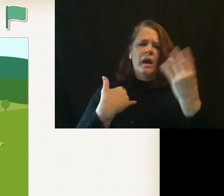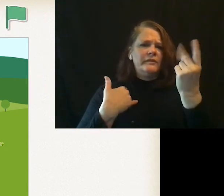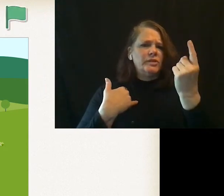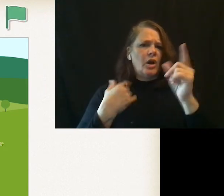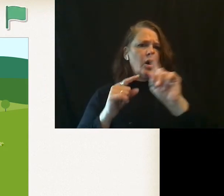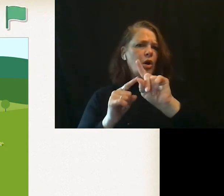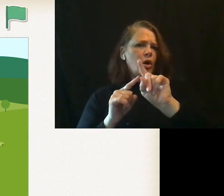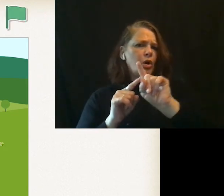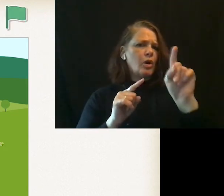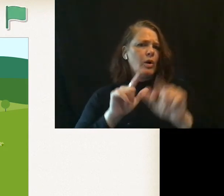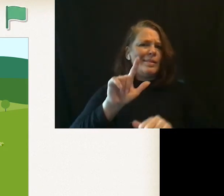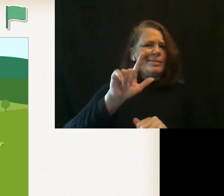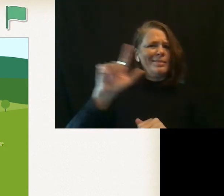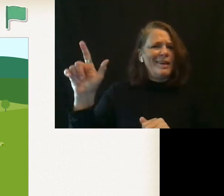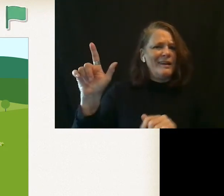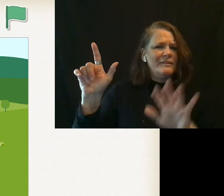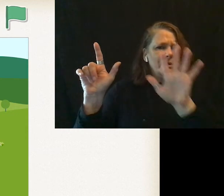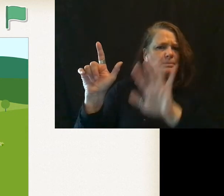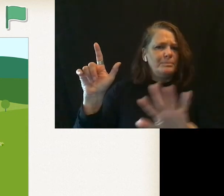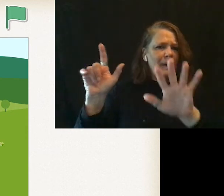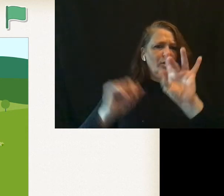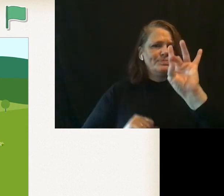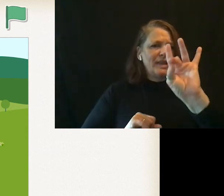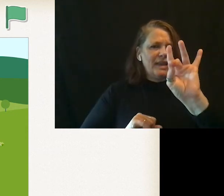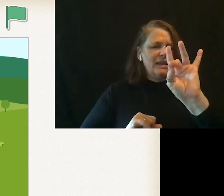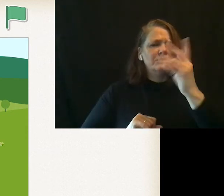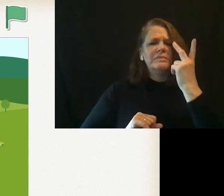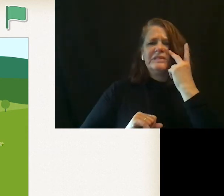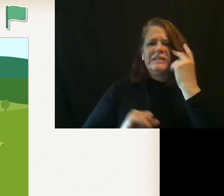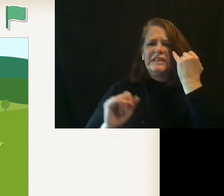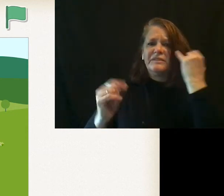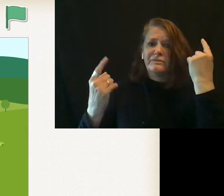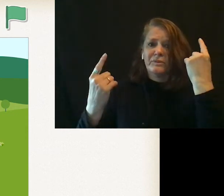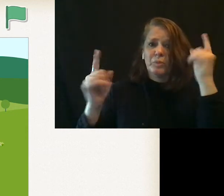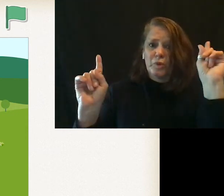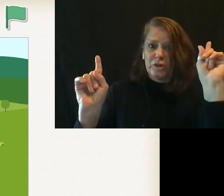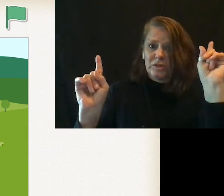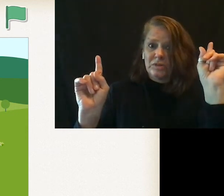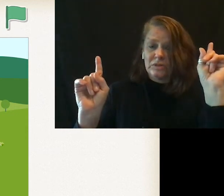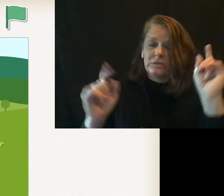That's starting to look pretty good. Now,